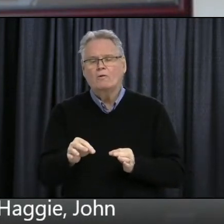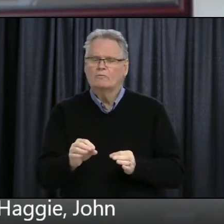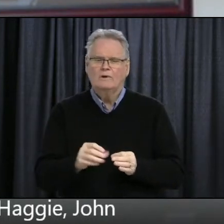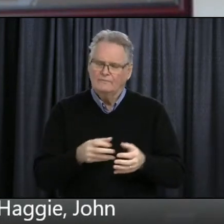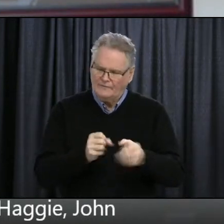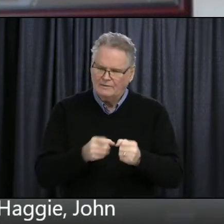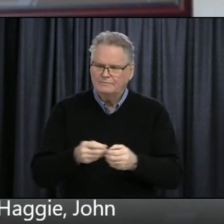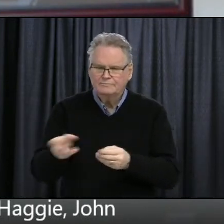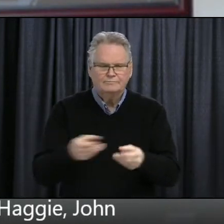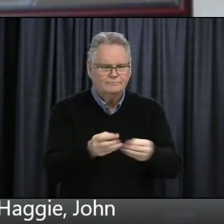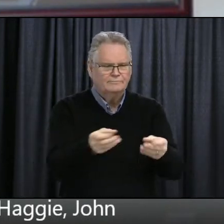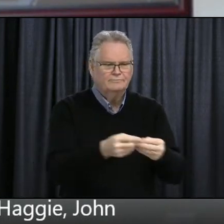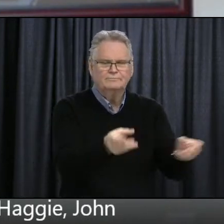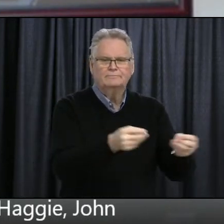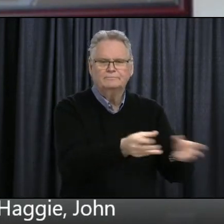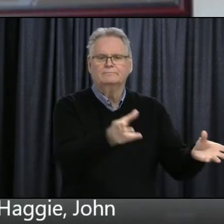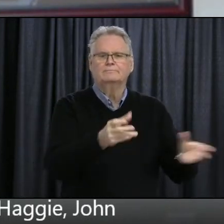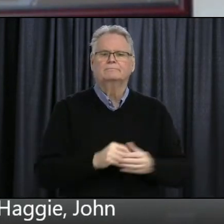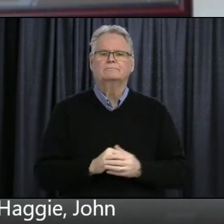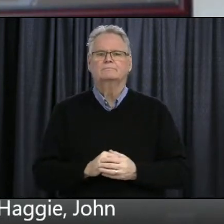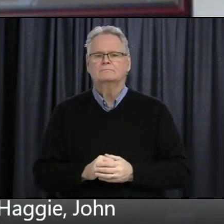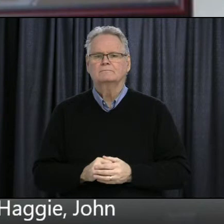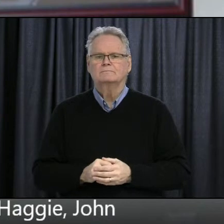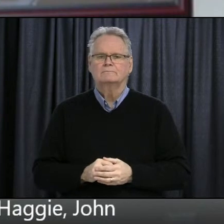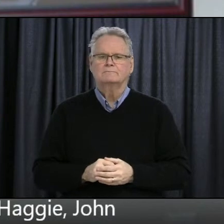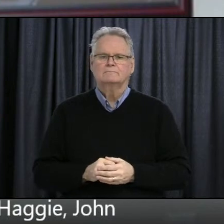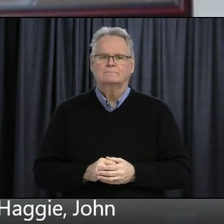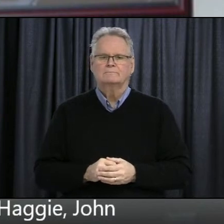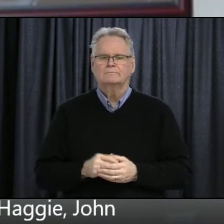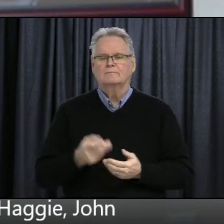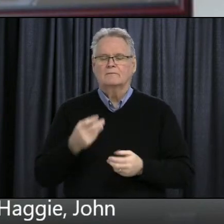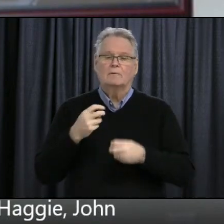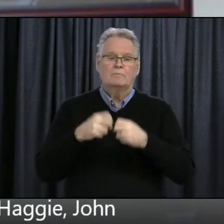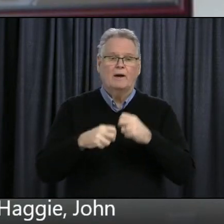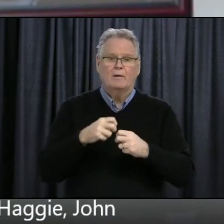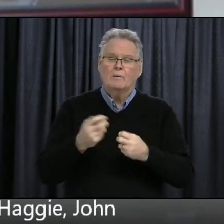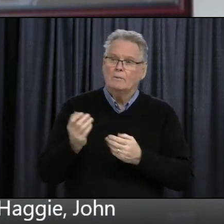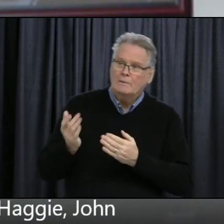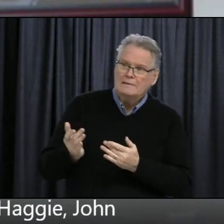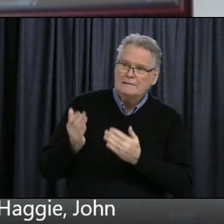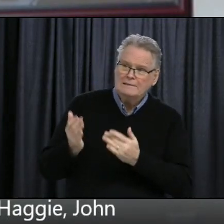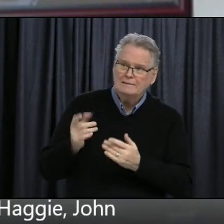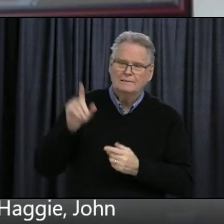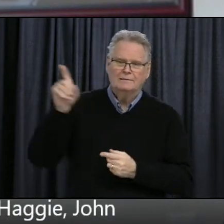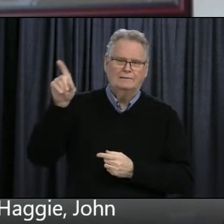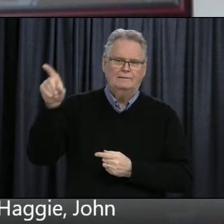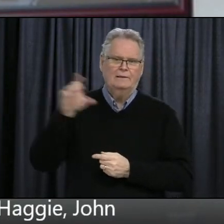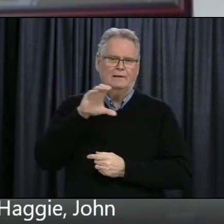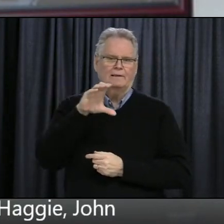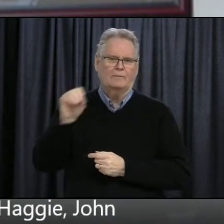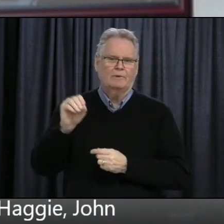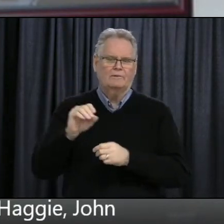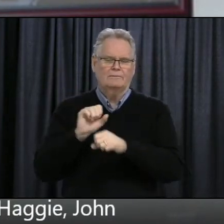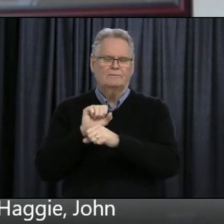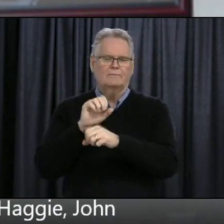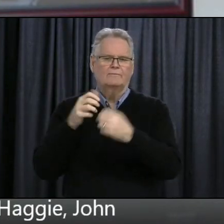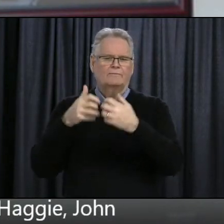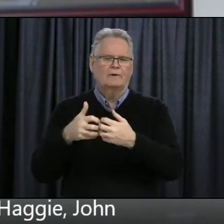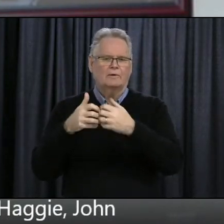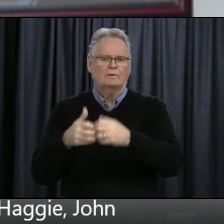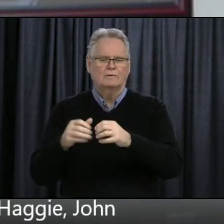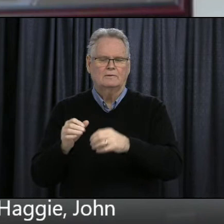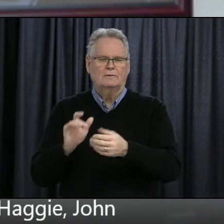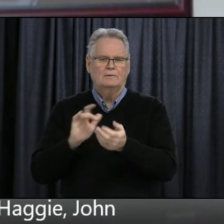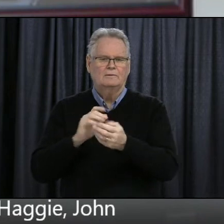those, but quite frankly, absent a vaccine that's reliable in numbers, it is premature to raise people's expectations with